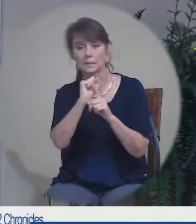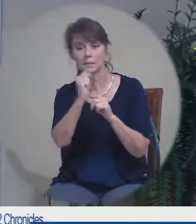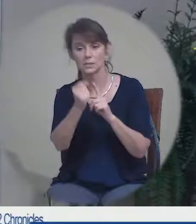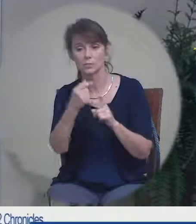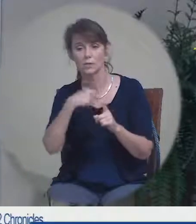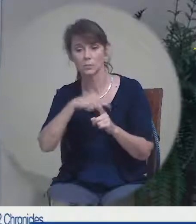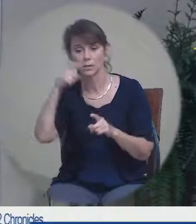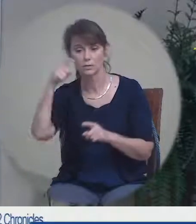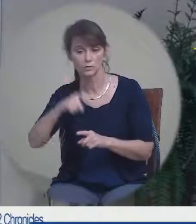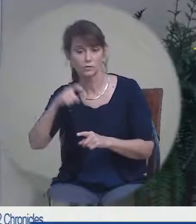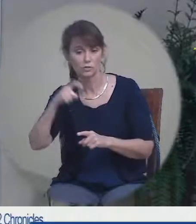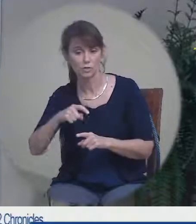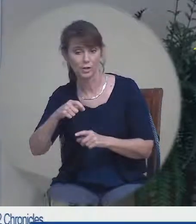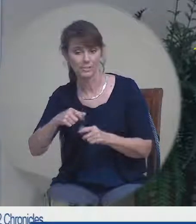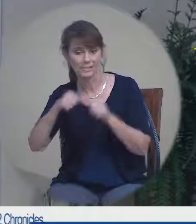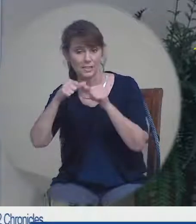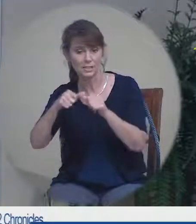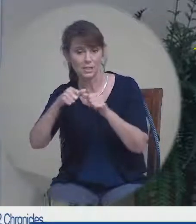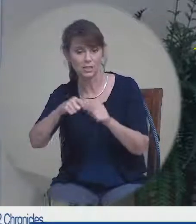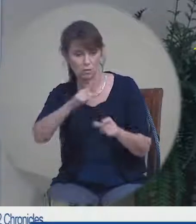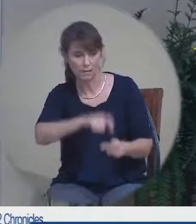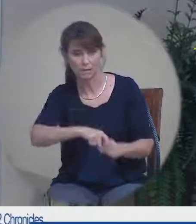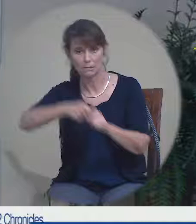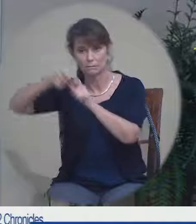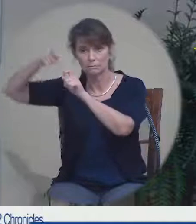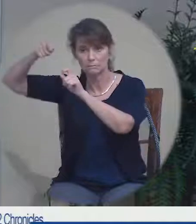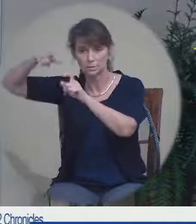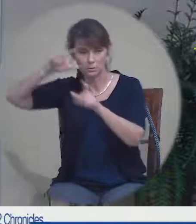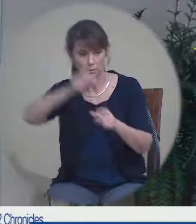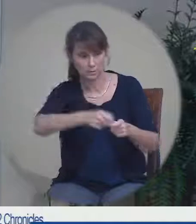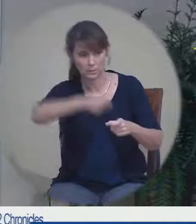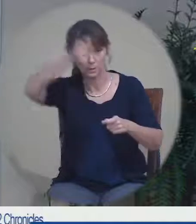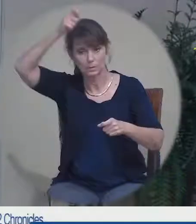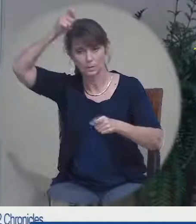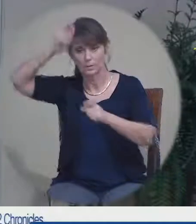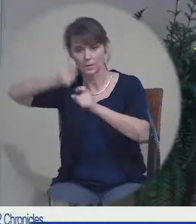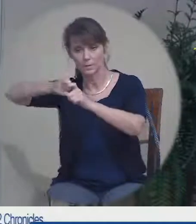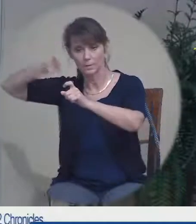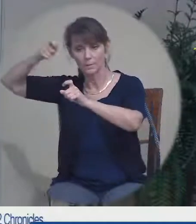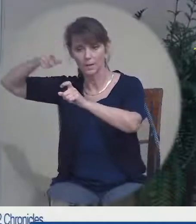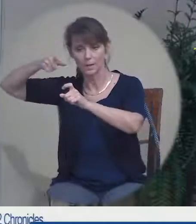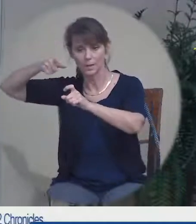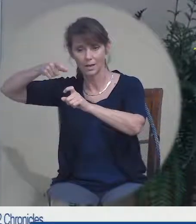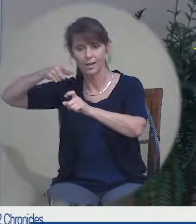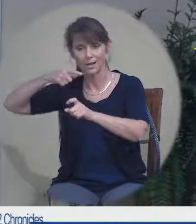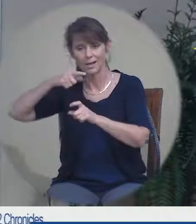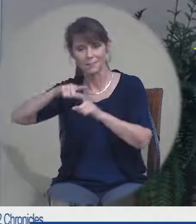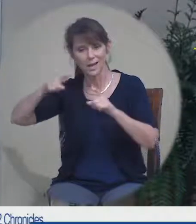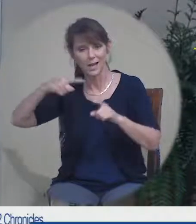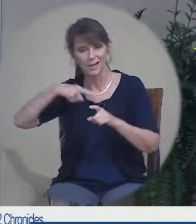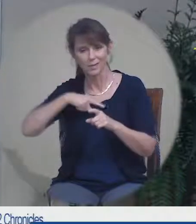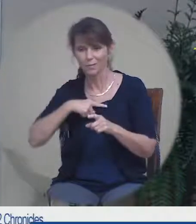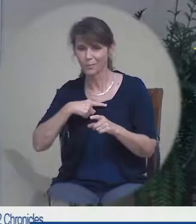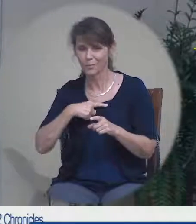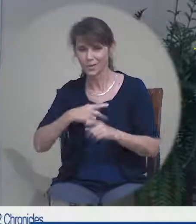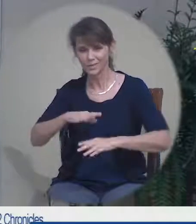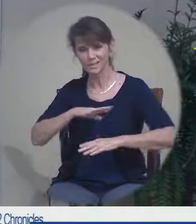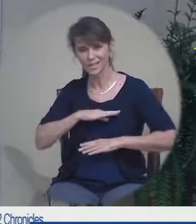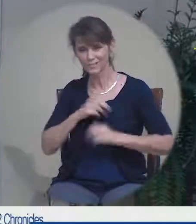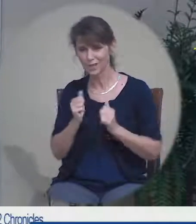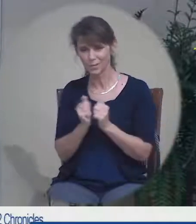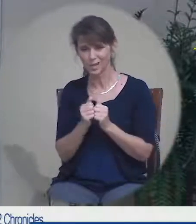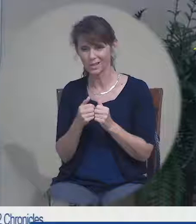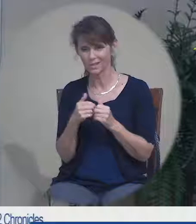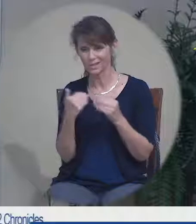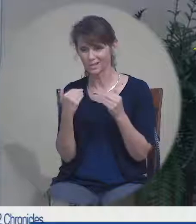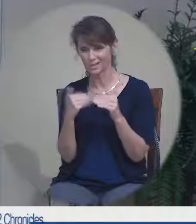we should keep shooting the arrows, but we content ourselves with a small effort. He should have continued smiting till the